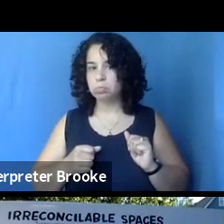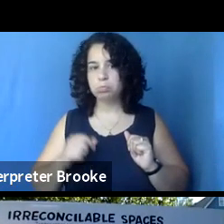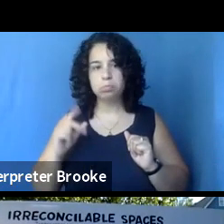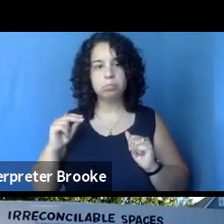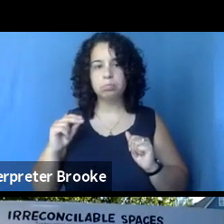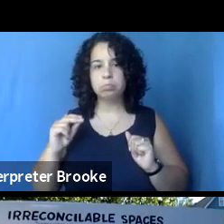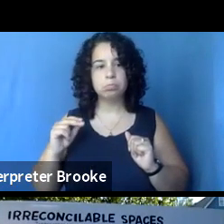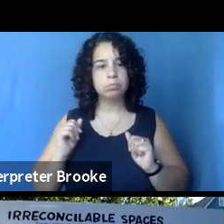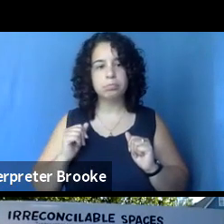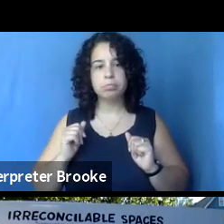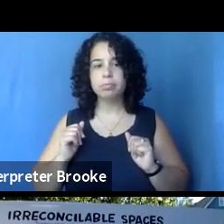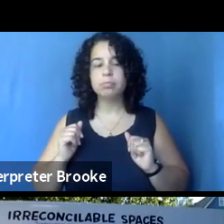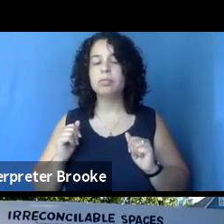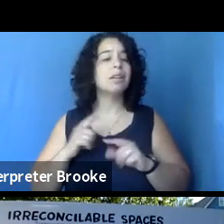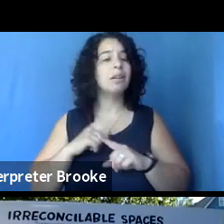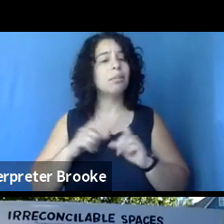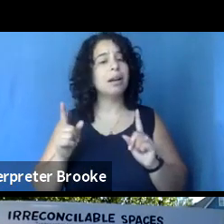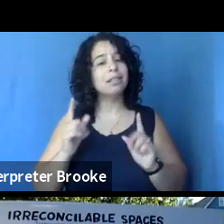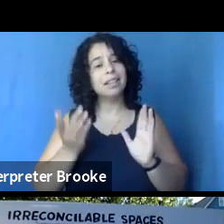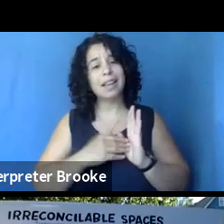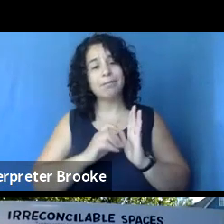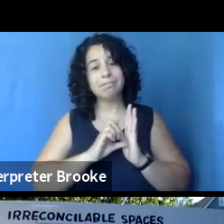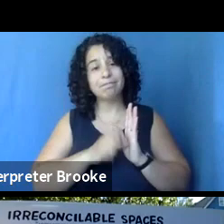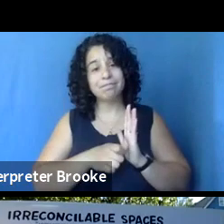I love being with all of you.